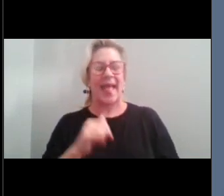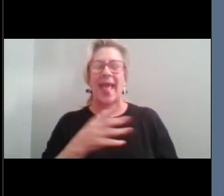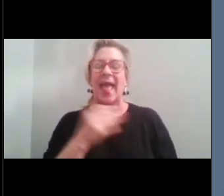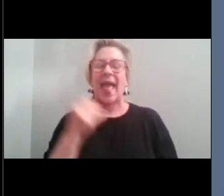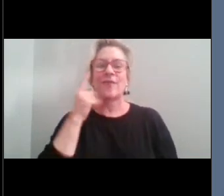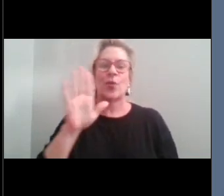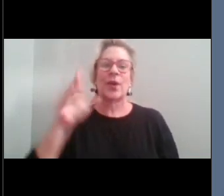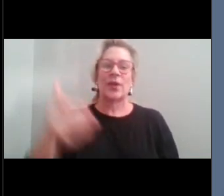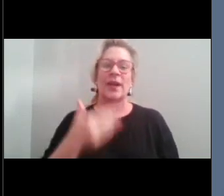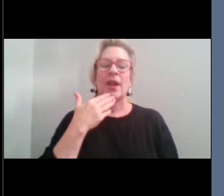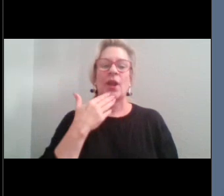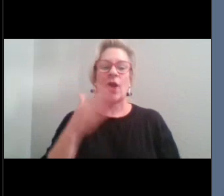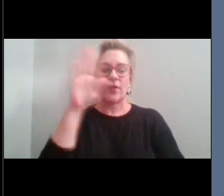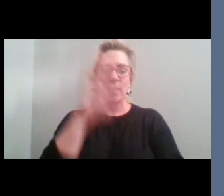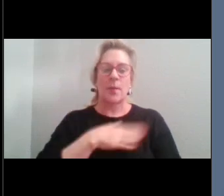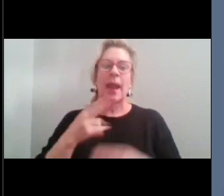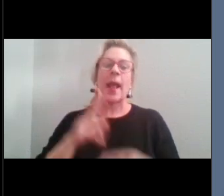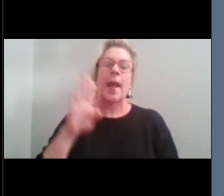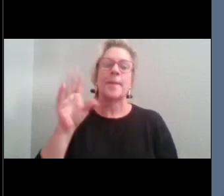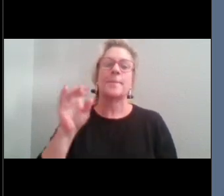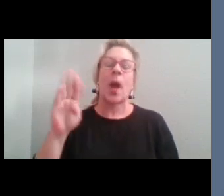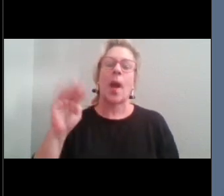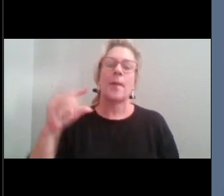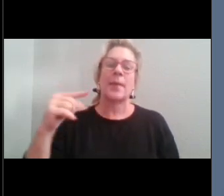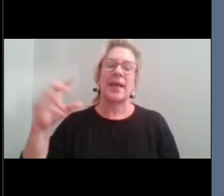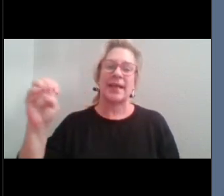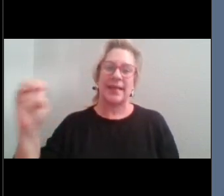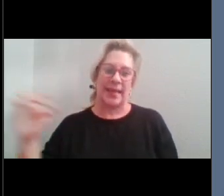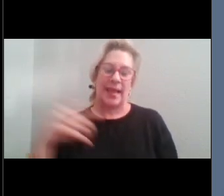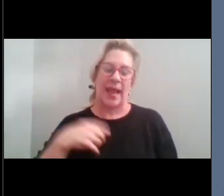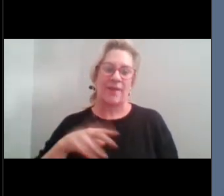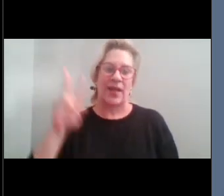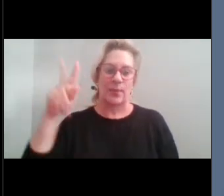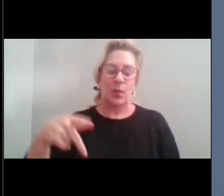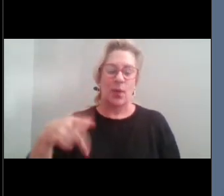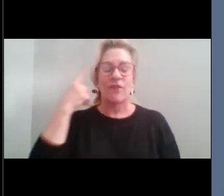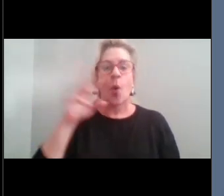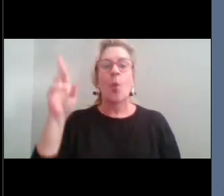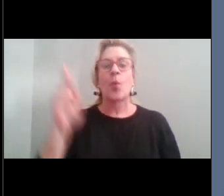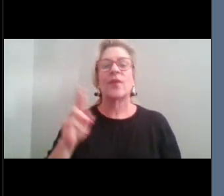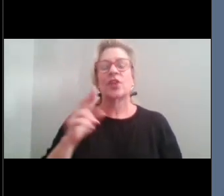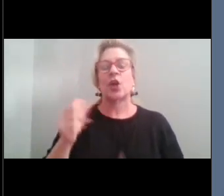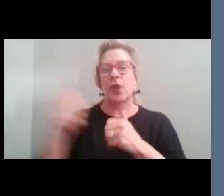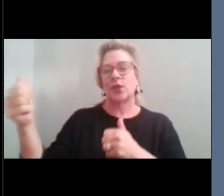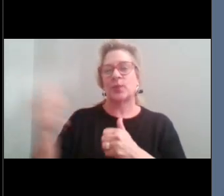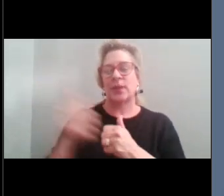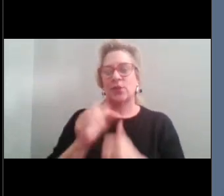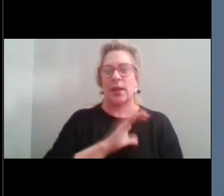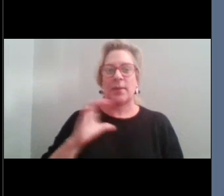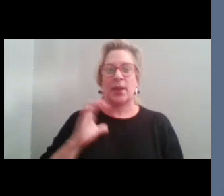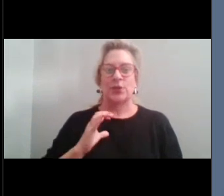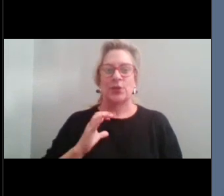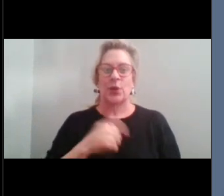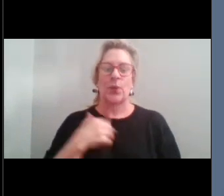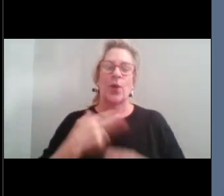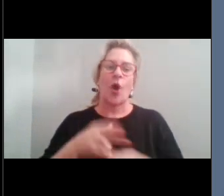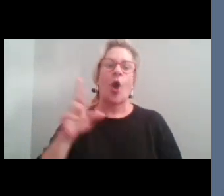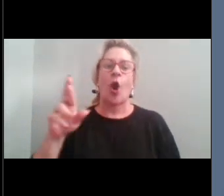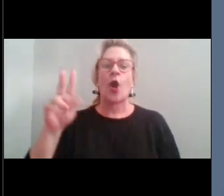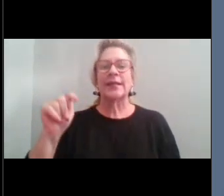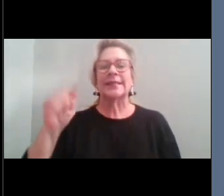My name is Bob McGee, and I'm the Vice Chairman of the Riverside County Transportation Commission, more commonly known as